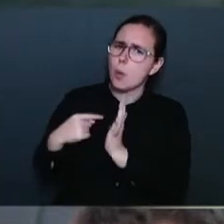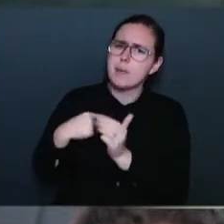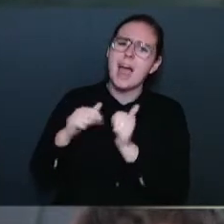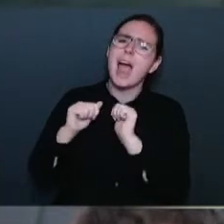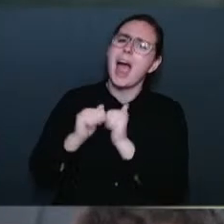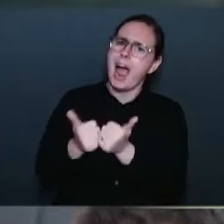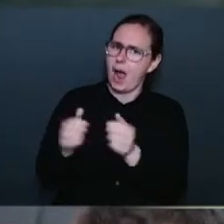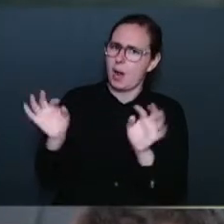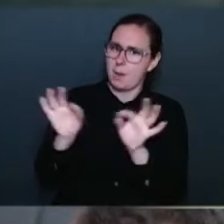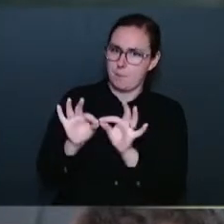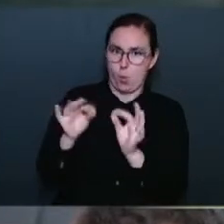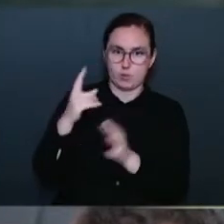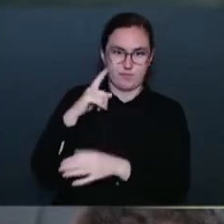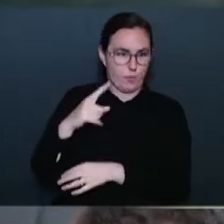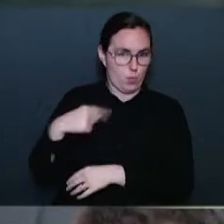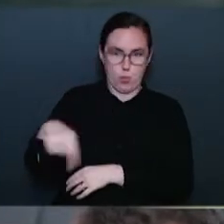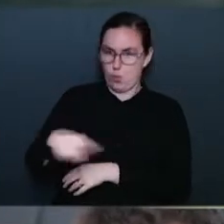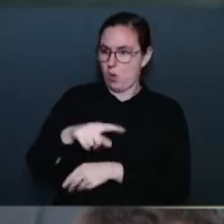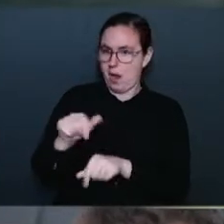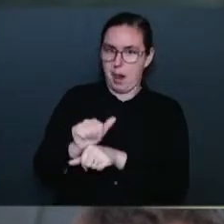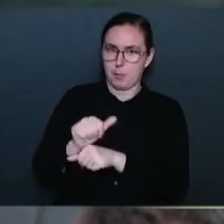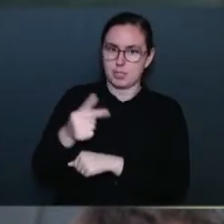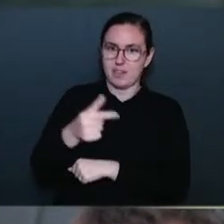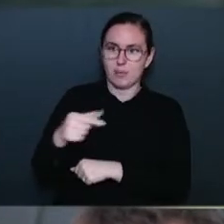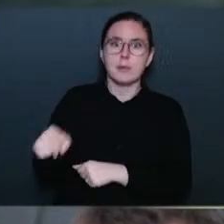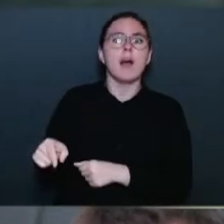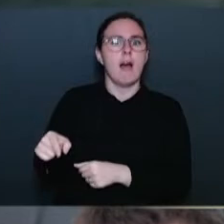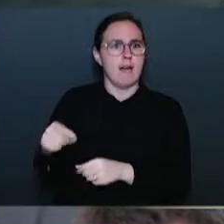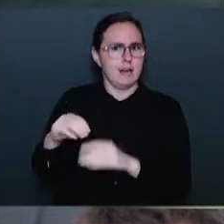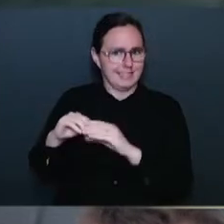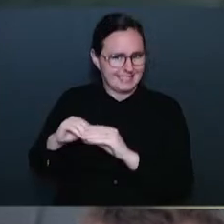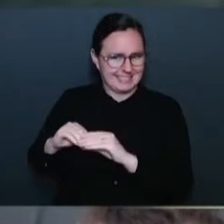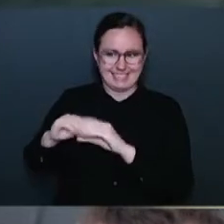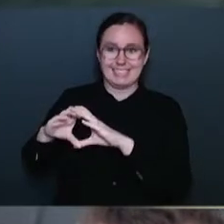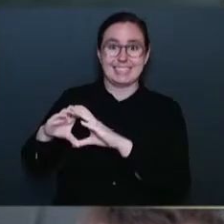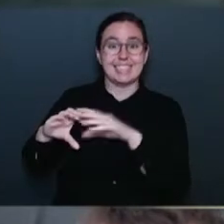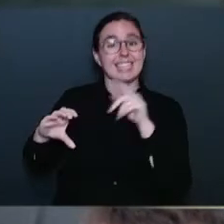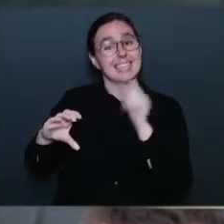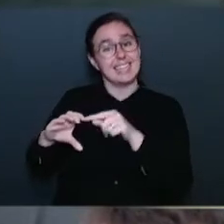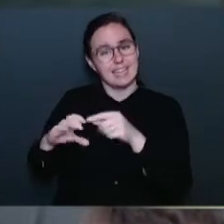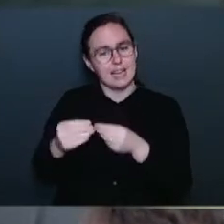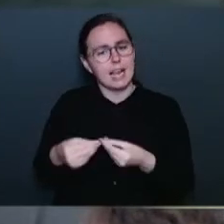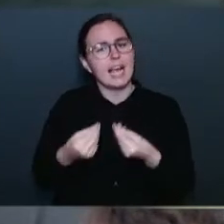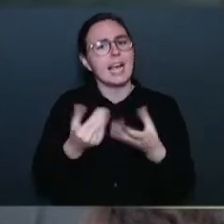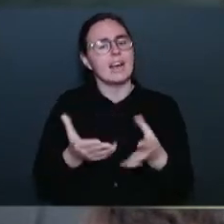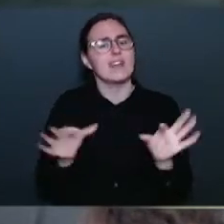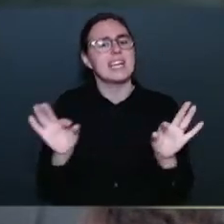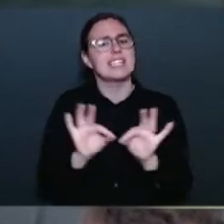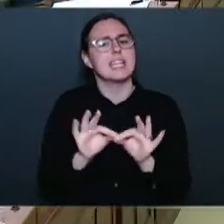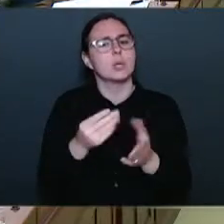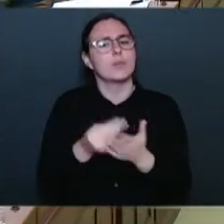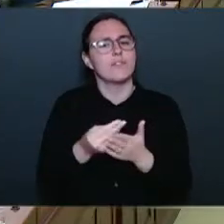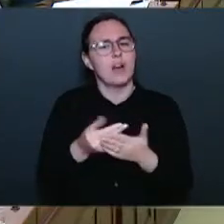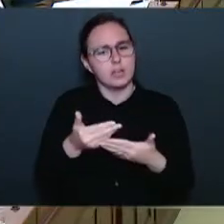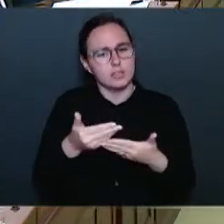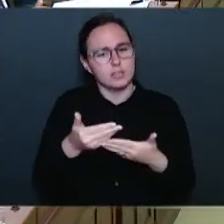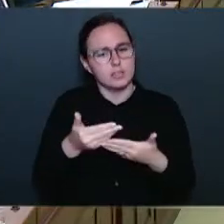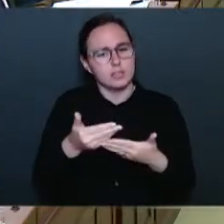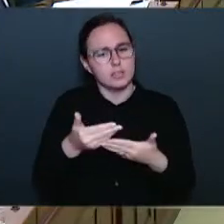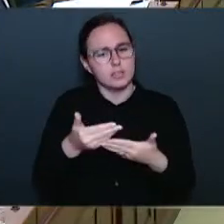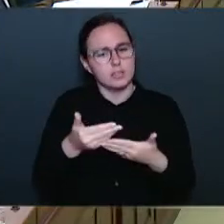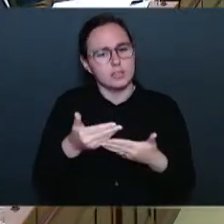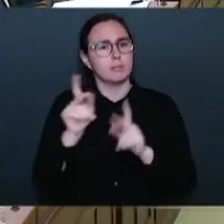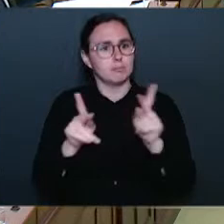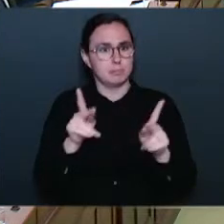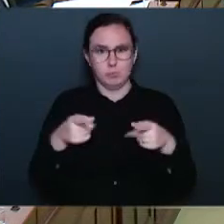provide significant financial relief to the operations did the during this inflationary crisis The Honorable Minister